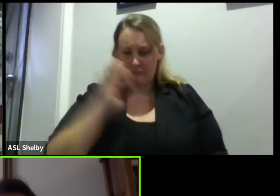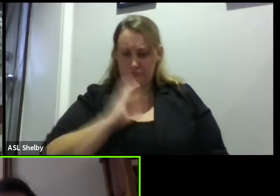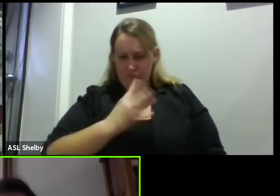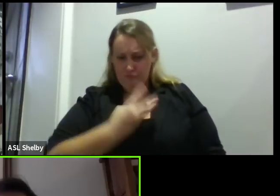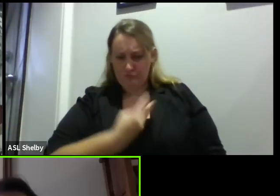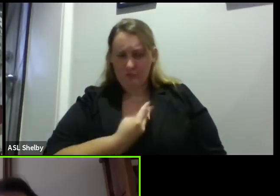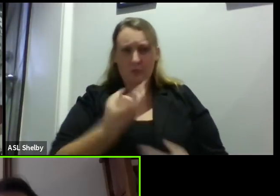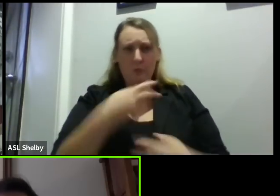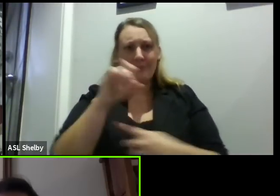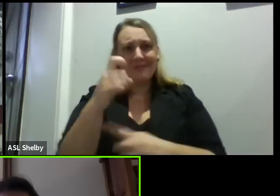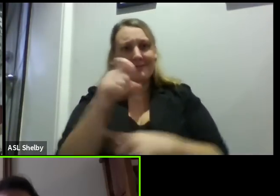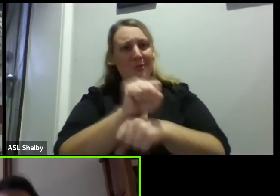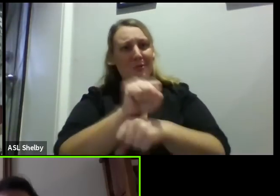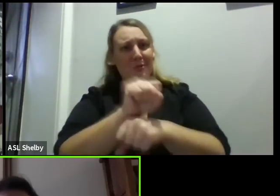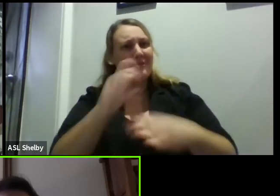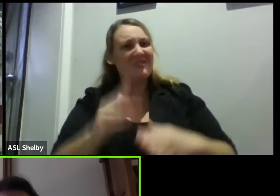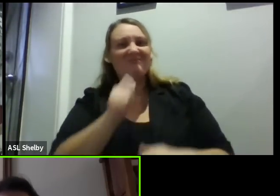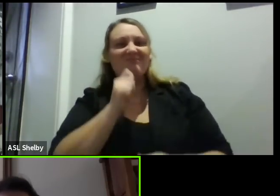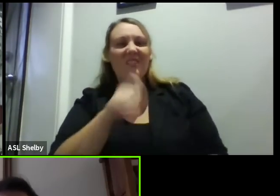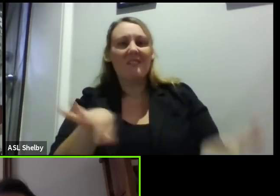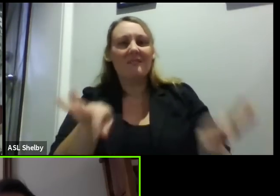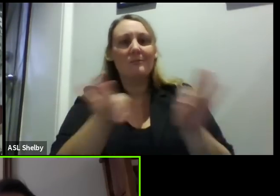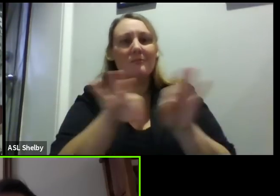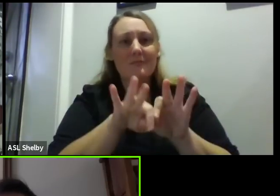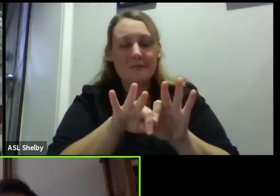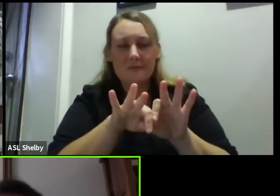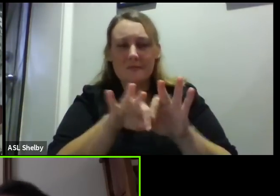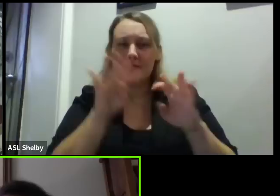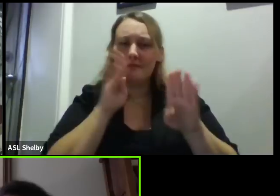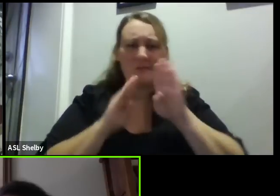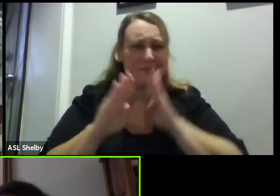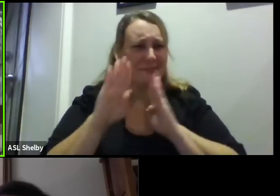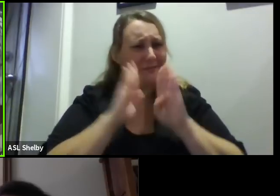frustrating to know that you cannot seek help in these places.